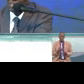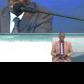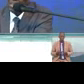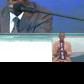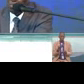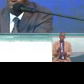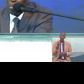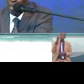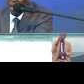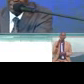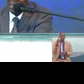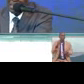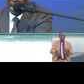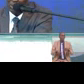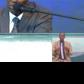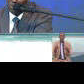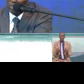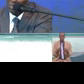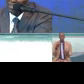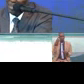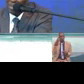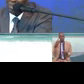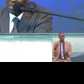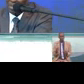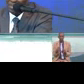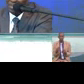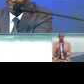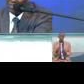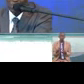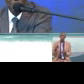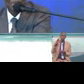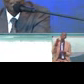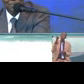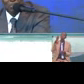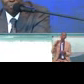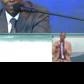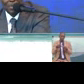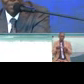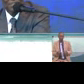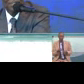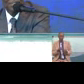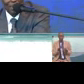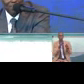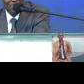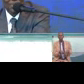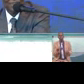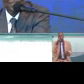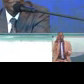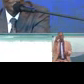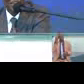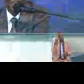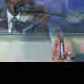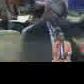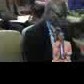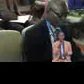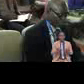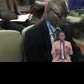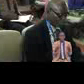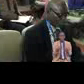seed remaineth in him, and he cannot sin because he is born